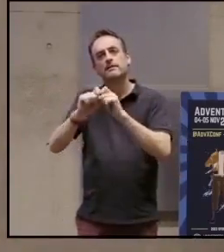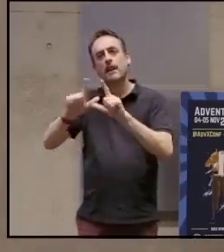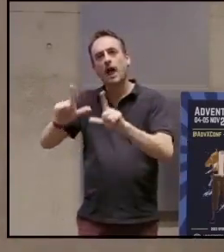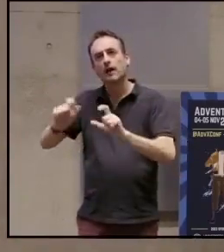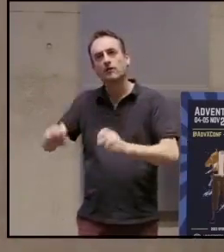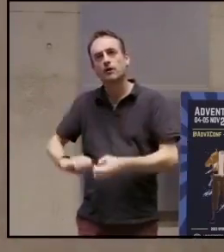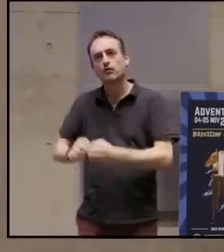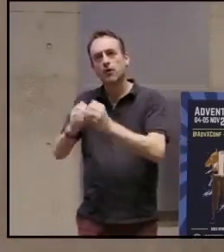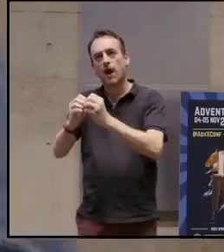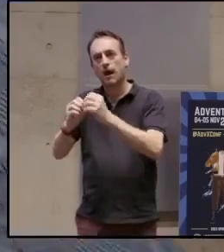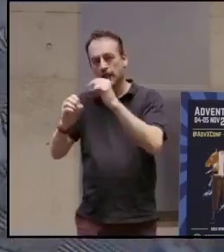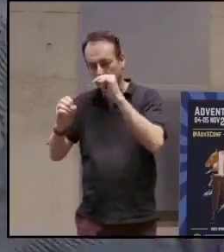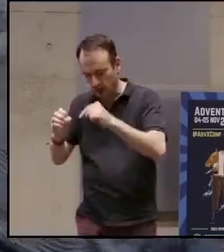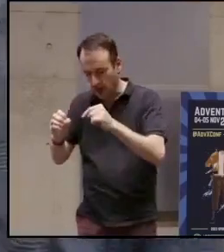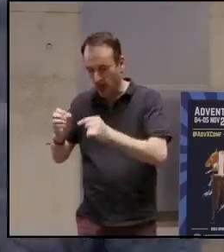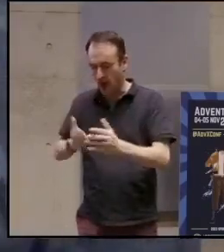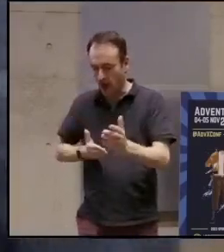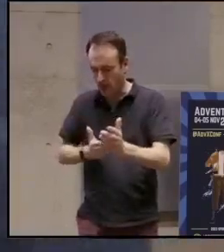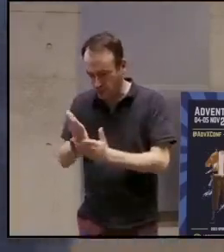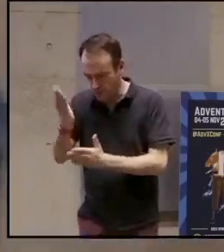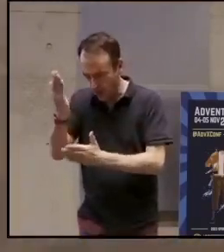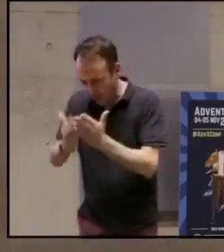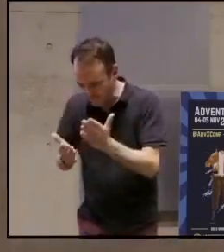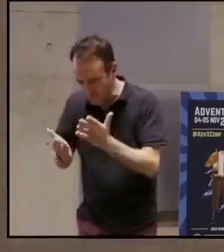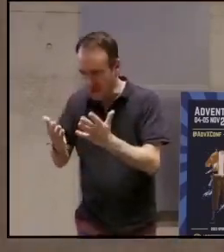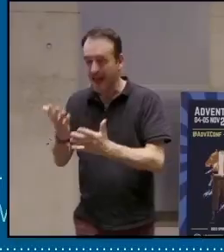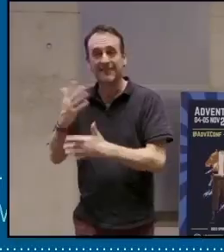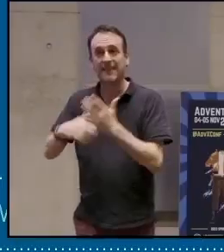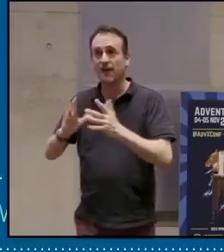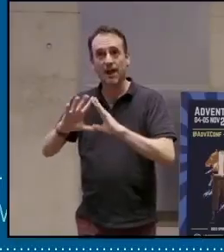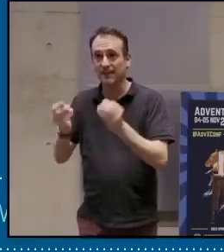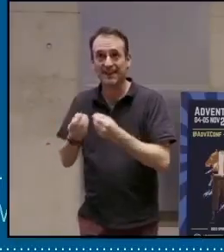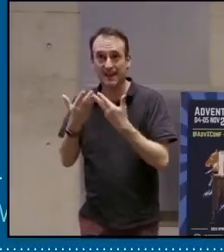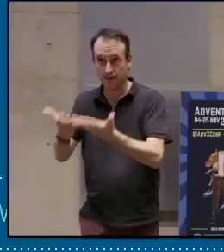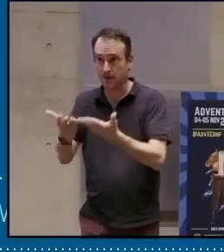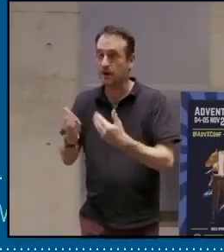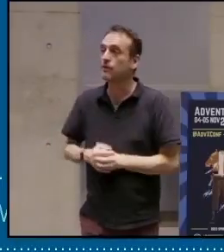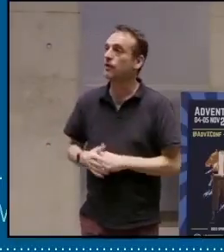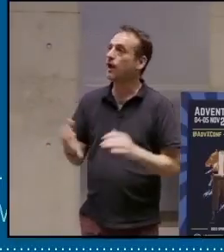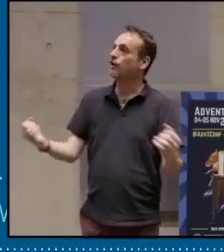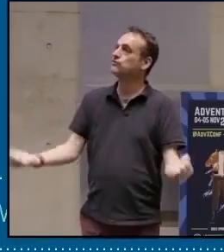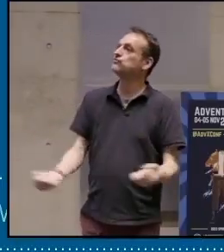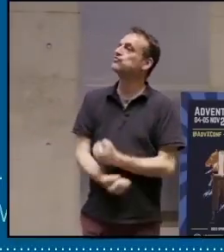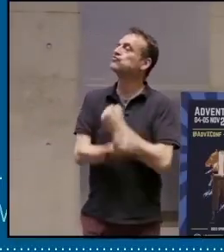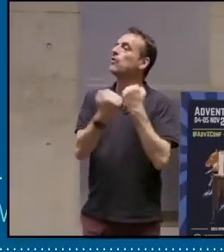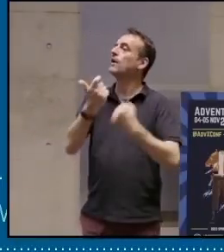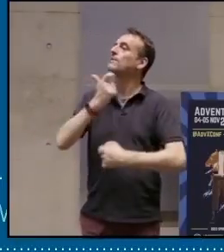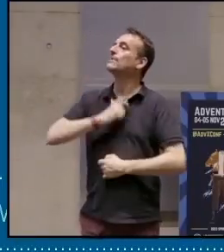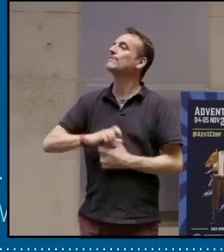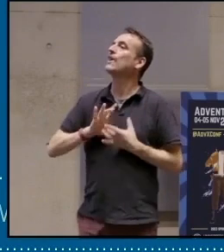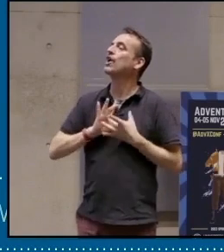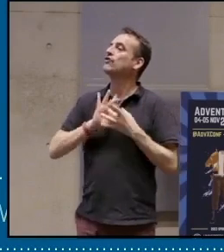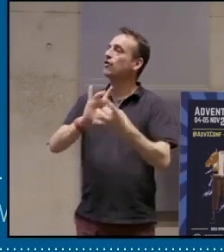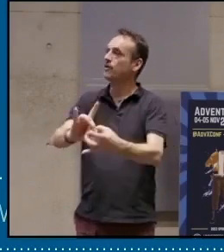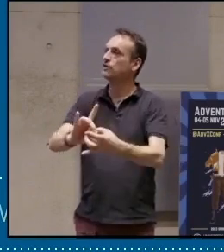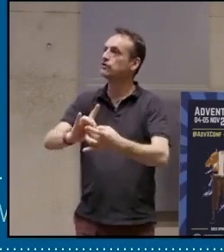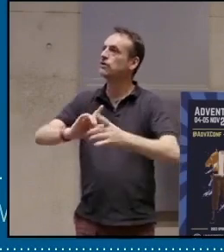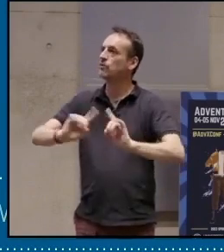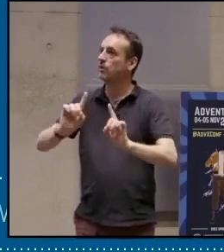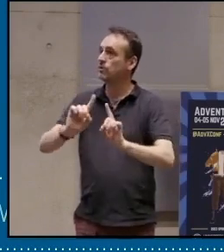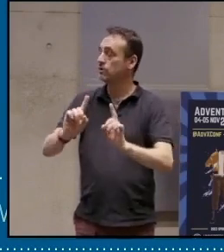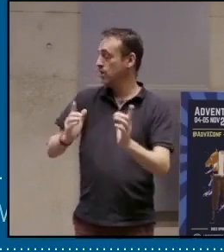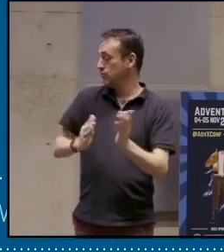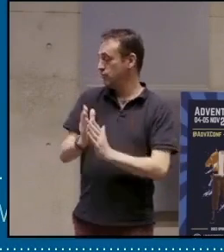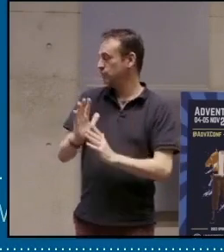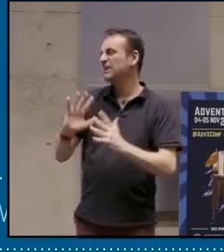me when I was done, I wouldn't have to delete all of these other pictures beforehand, right? So, our strongest personal associations are defined by the last 10 years